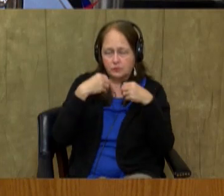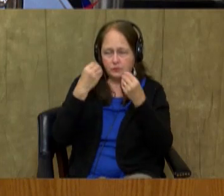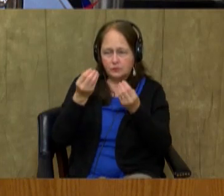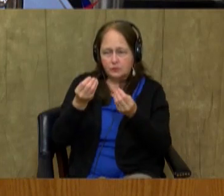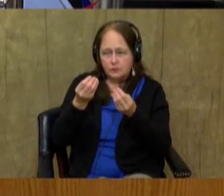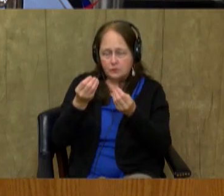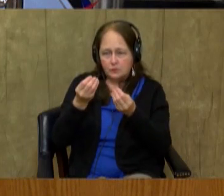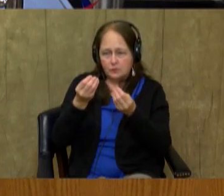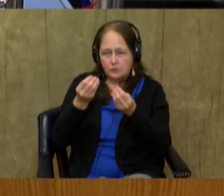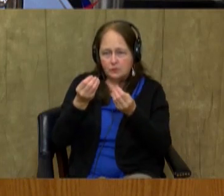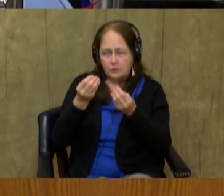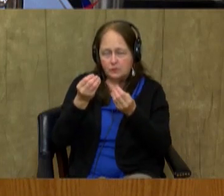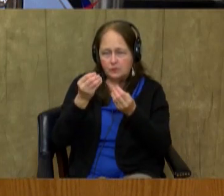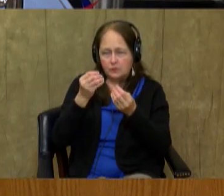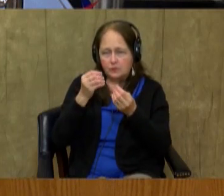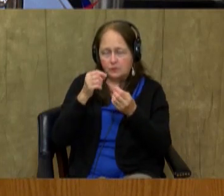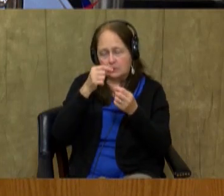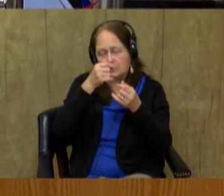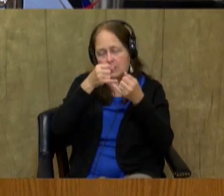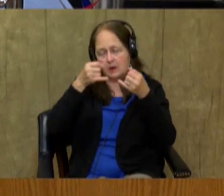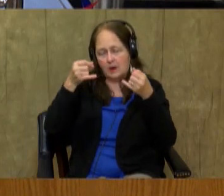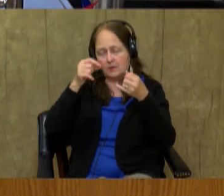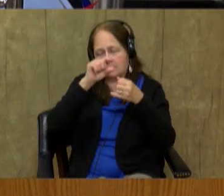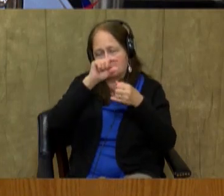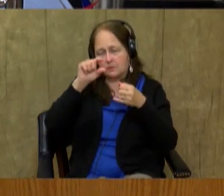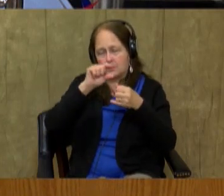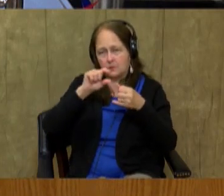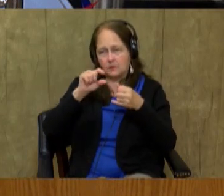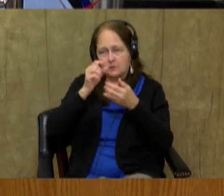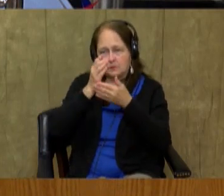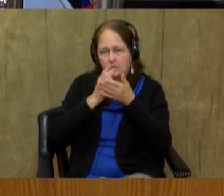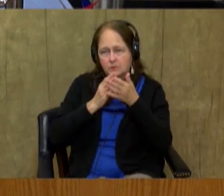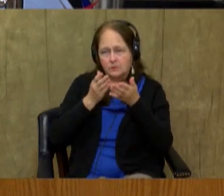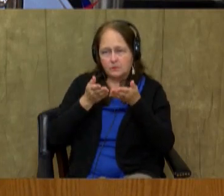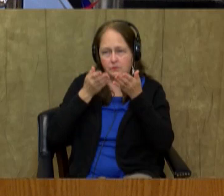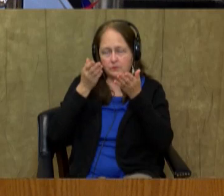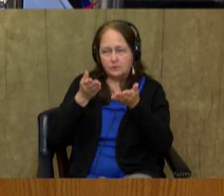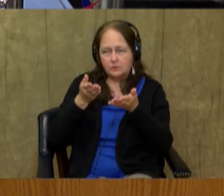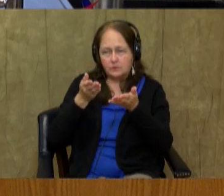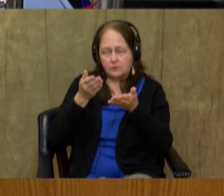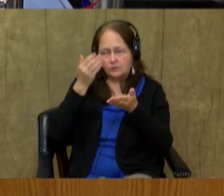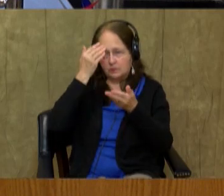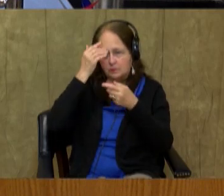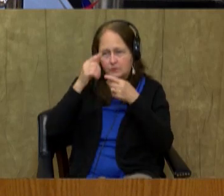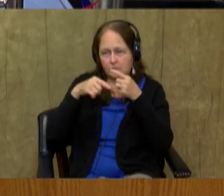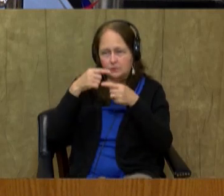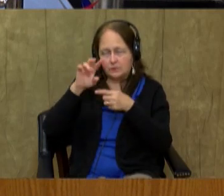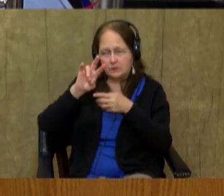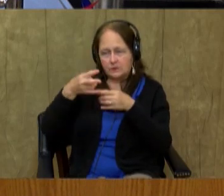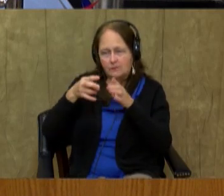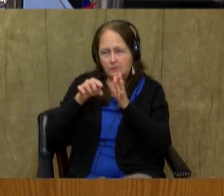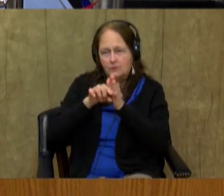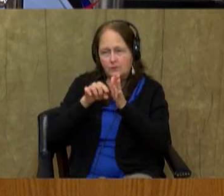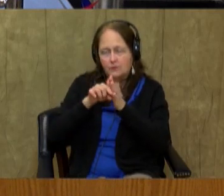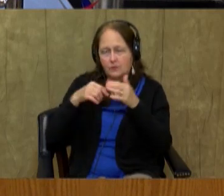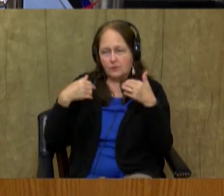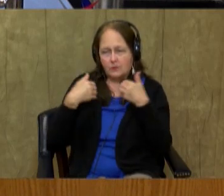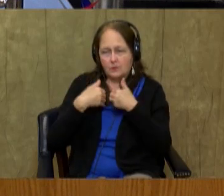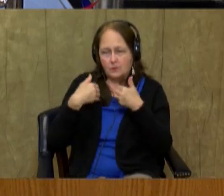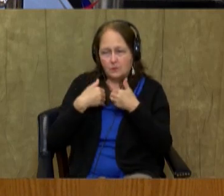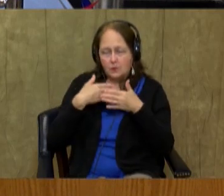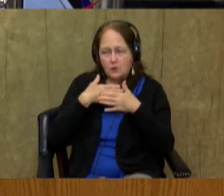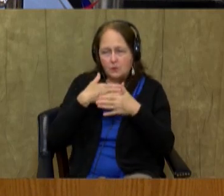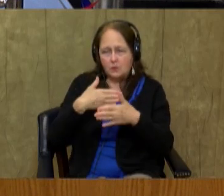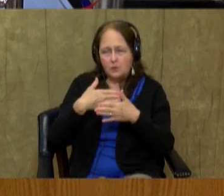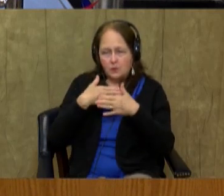them a line to fill in something else. And several students suggested things we need to know for 7th grade, animals that breathe in